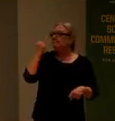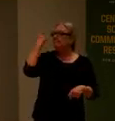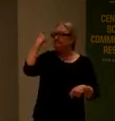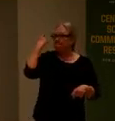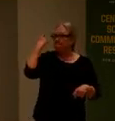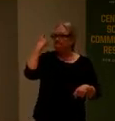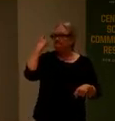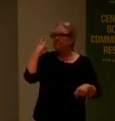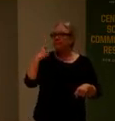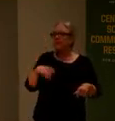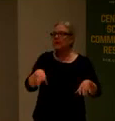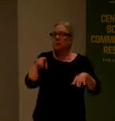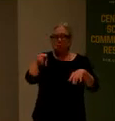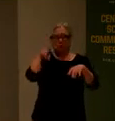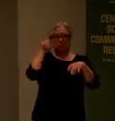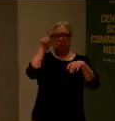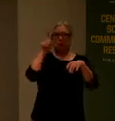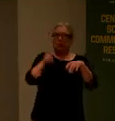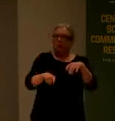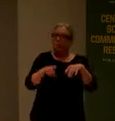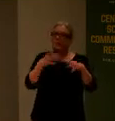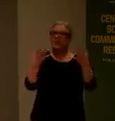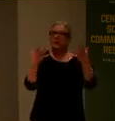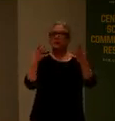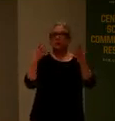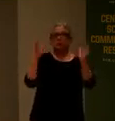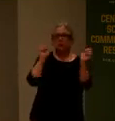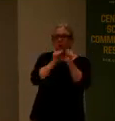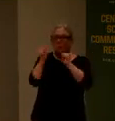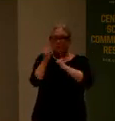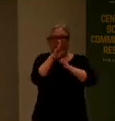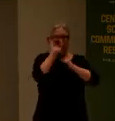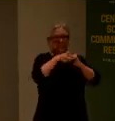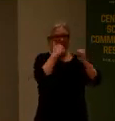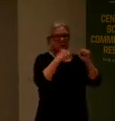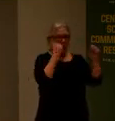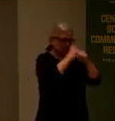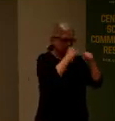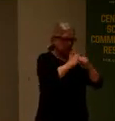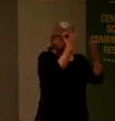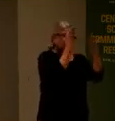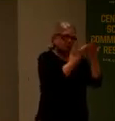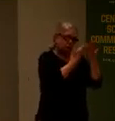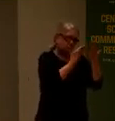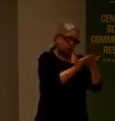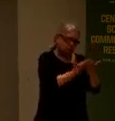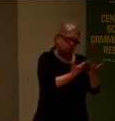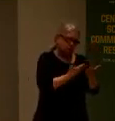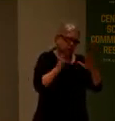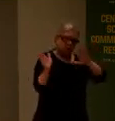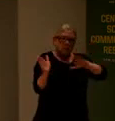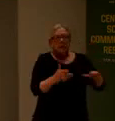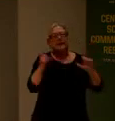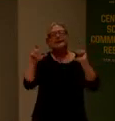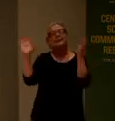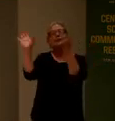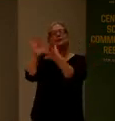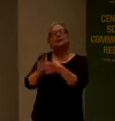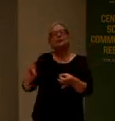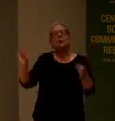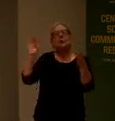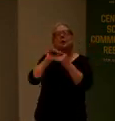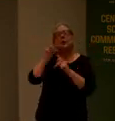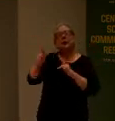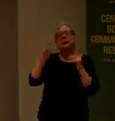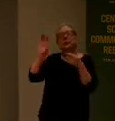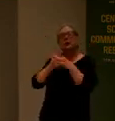that you have to get past to get that. And there's both very good and then some not some very good reasons why what